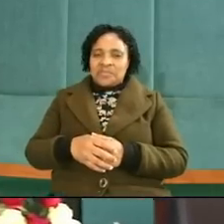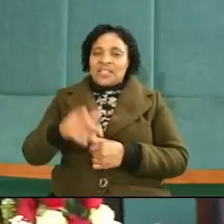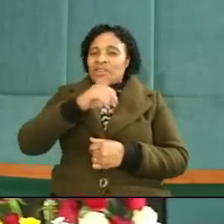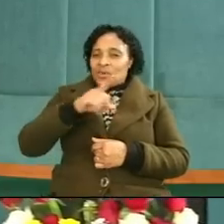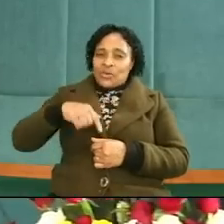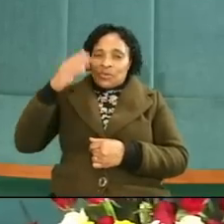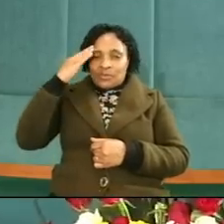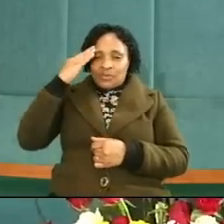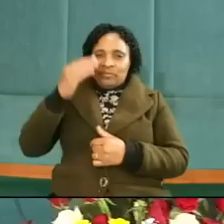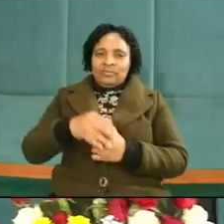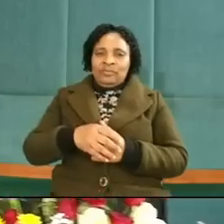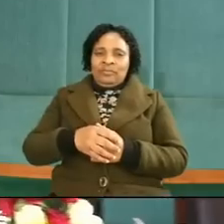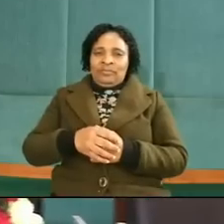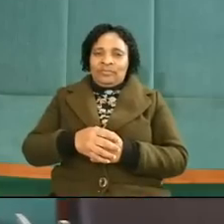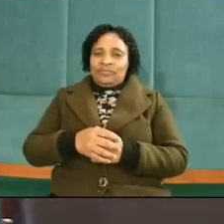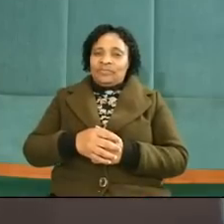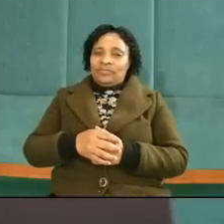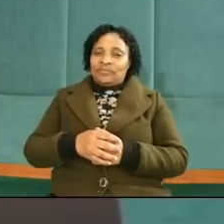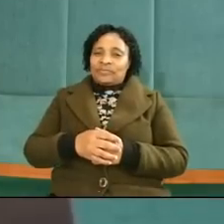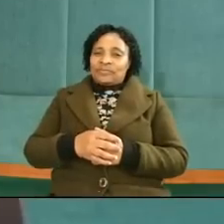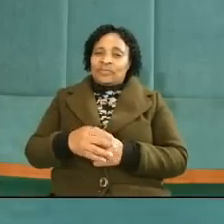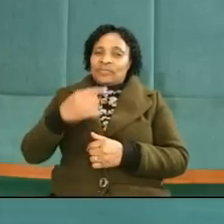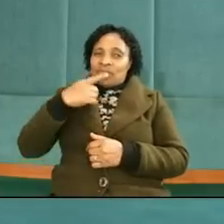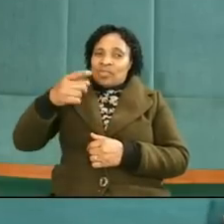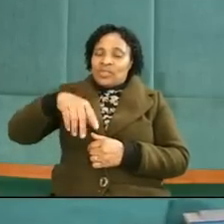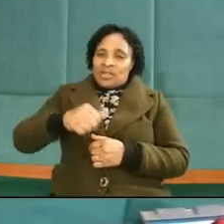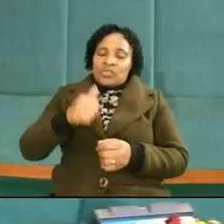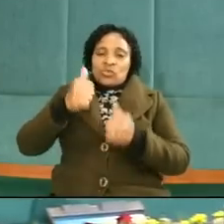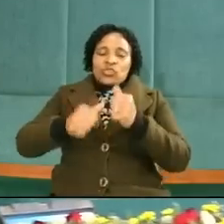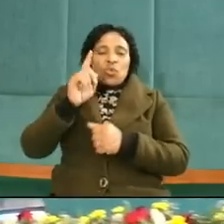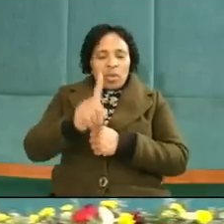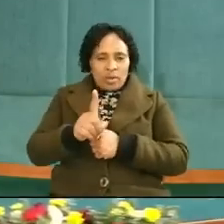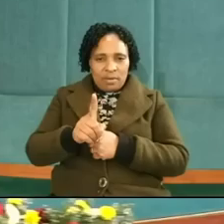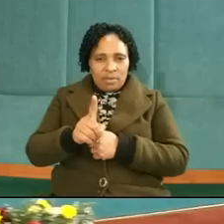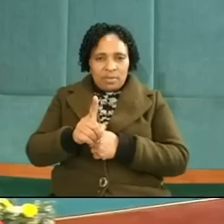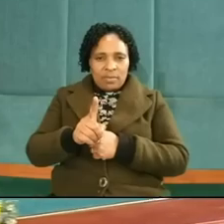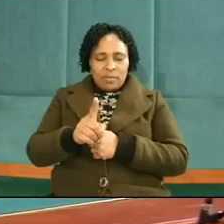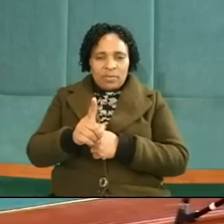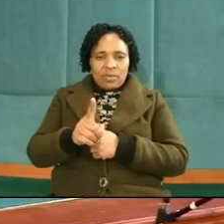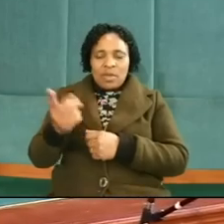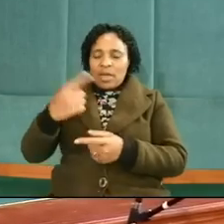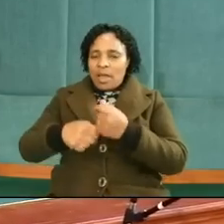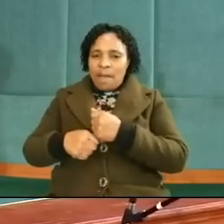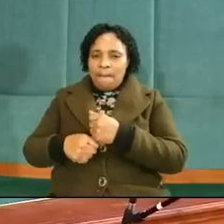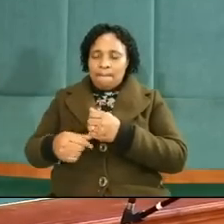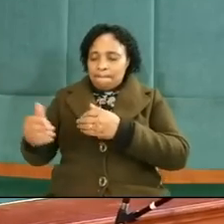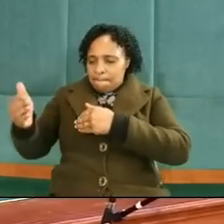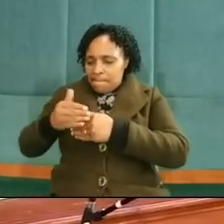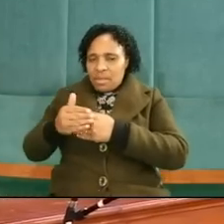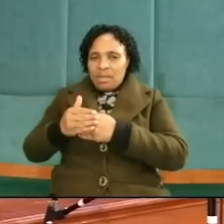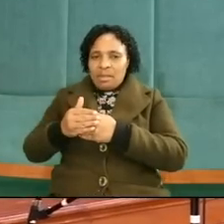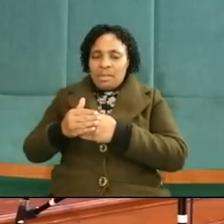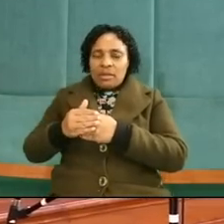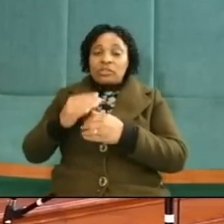The Lord knows that had he not told us which one will draw the curtains on the whole scene, had